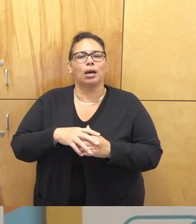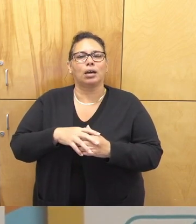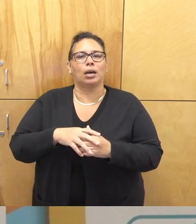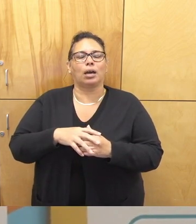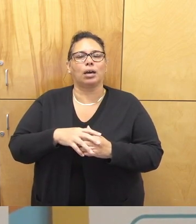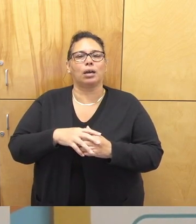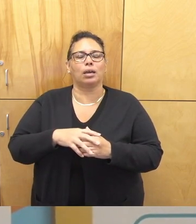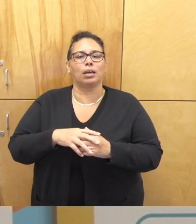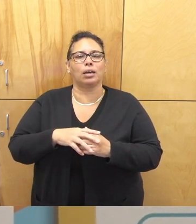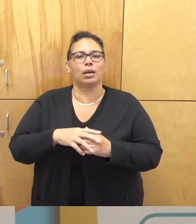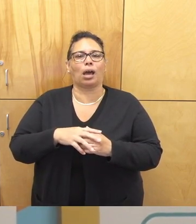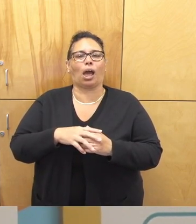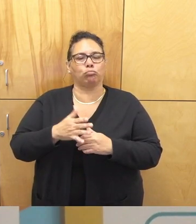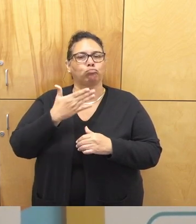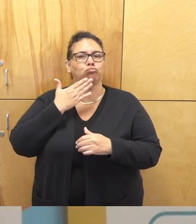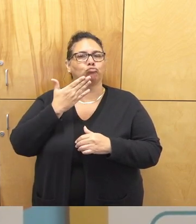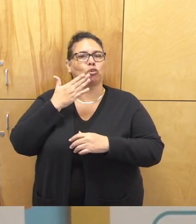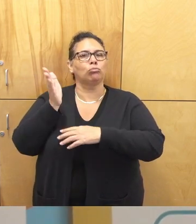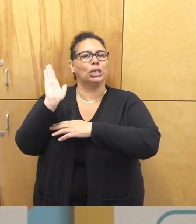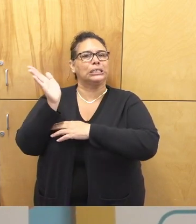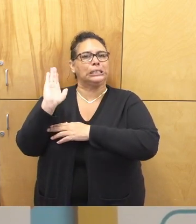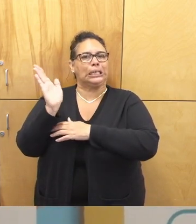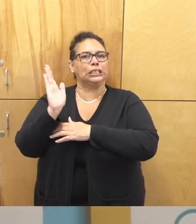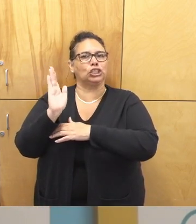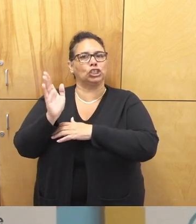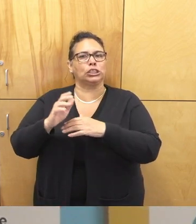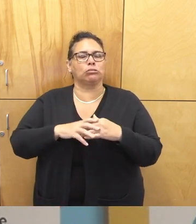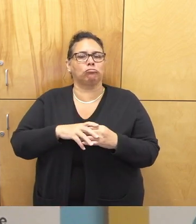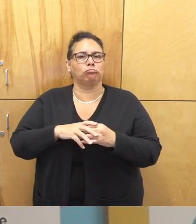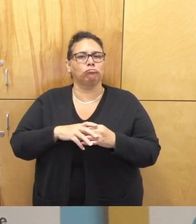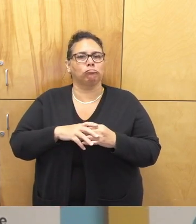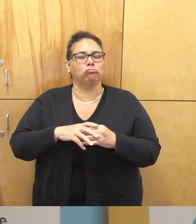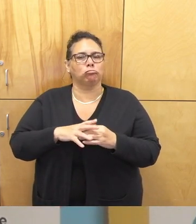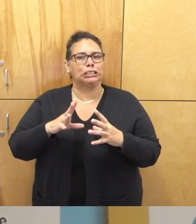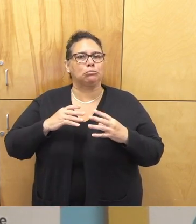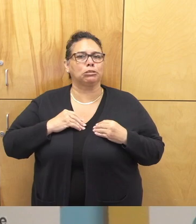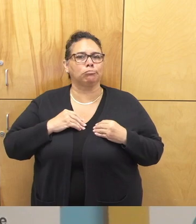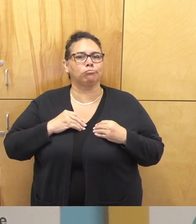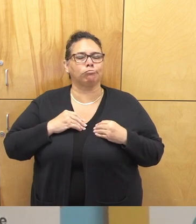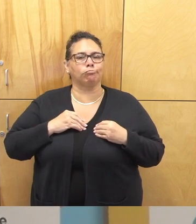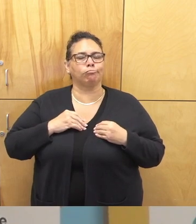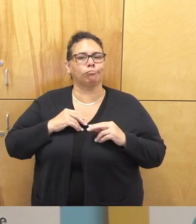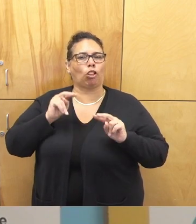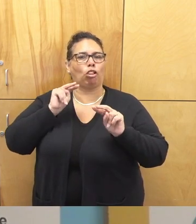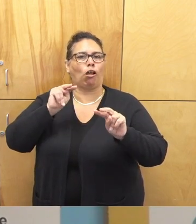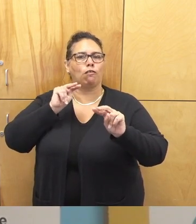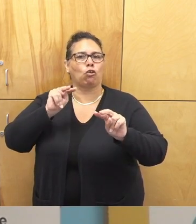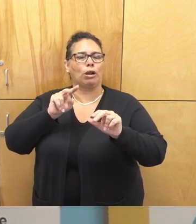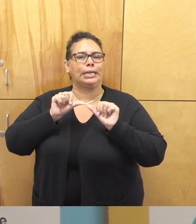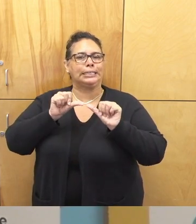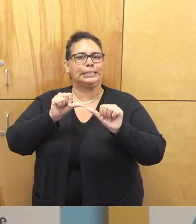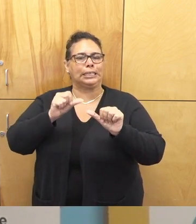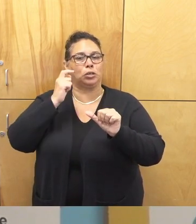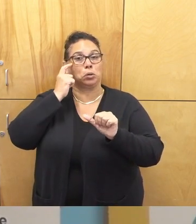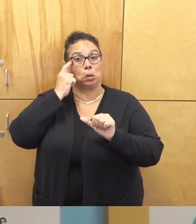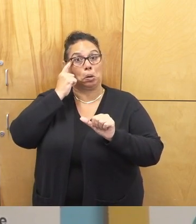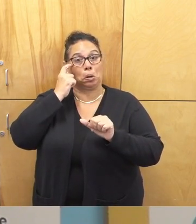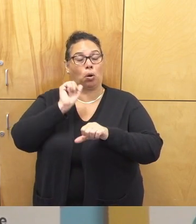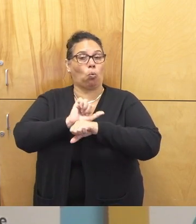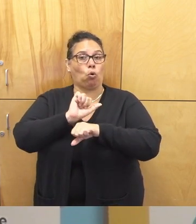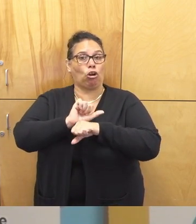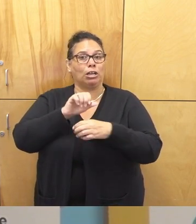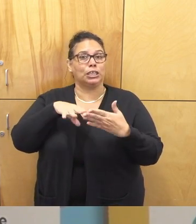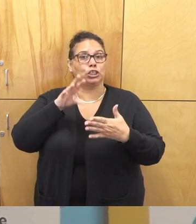very, very, very well presented and accepted, and we're looking forward to continuing to work on the